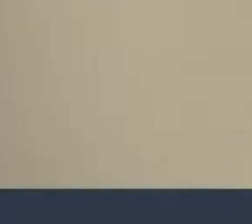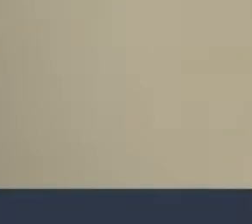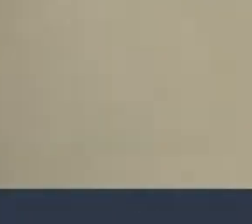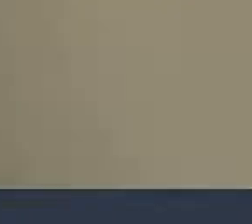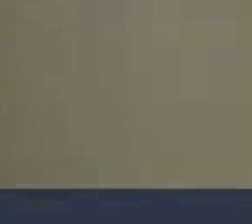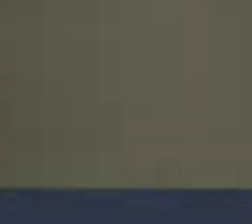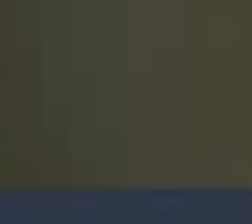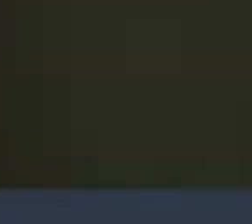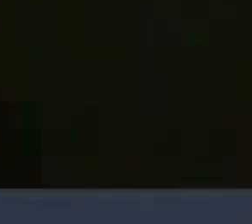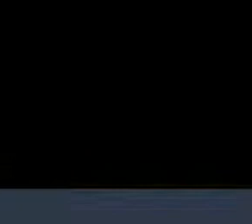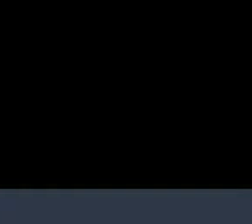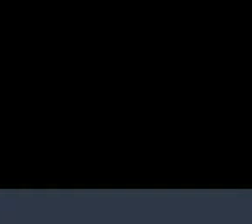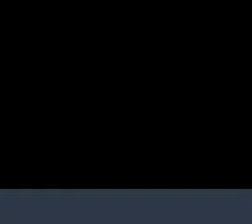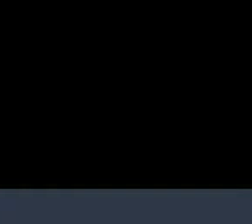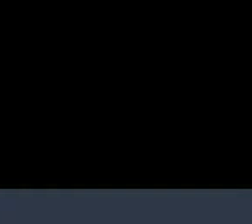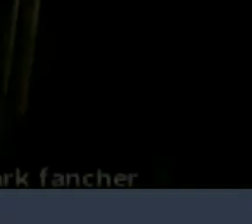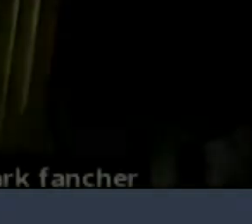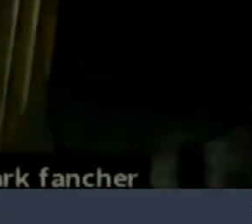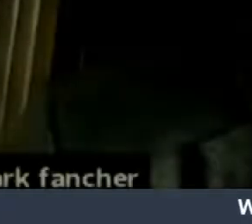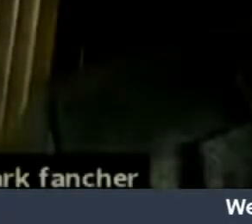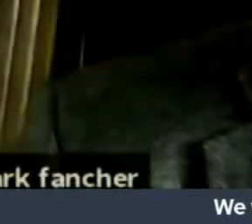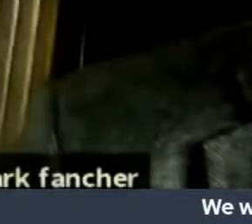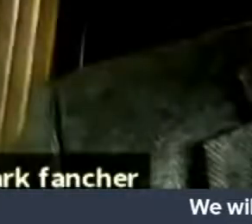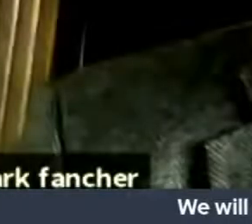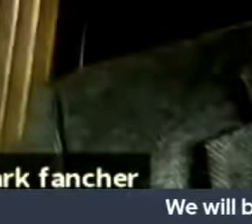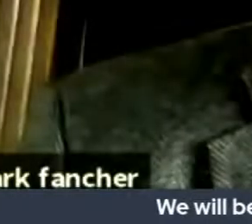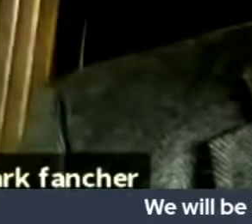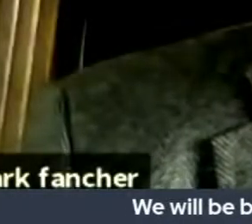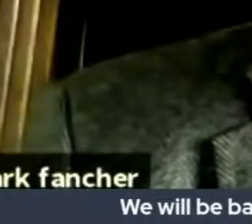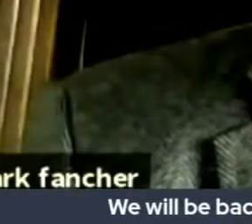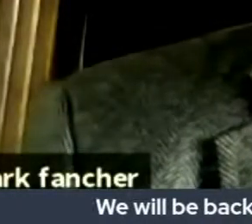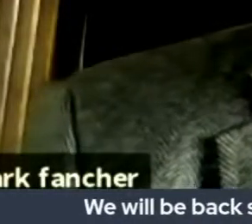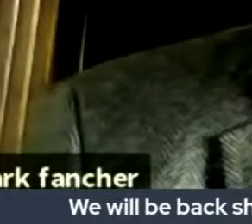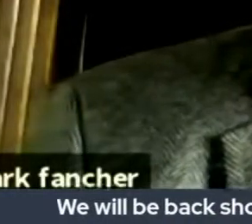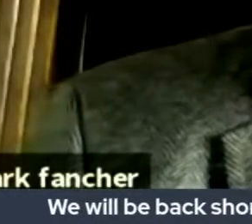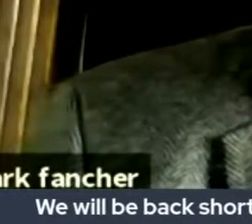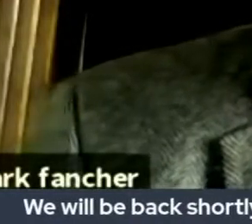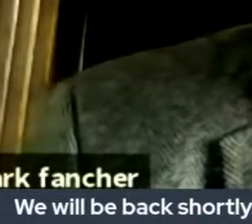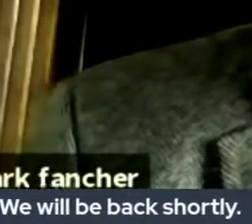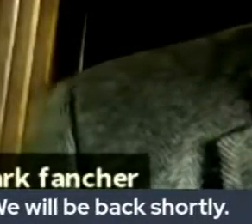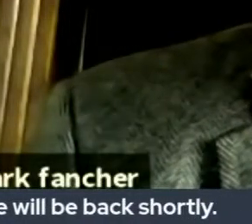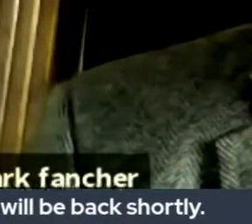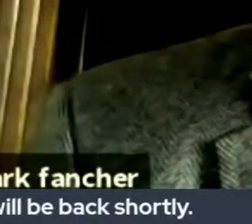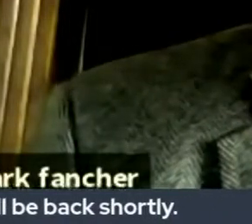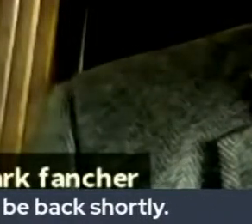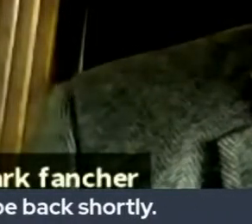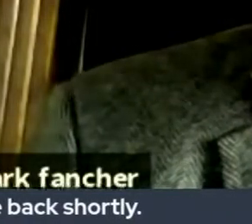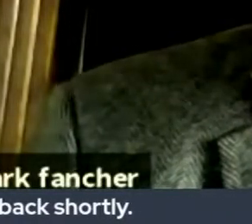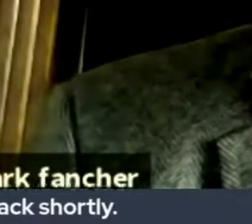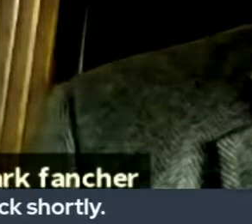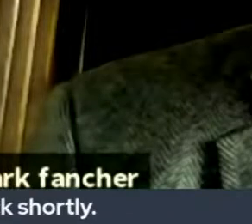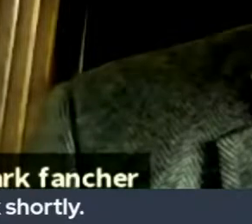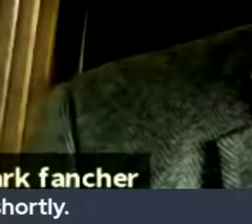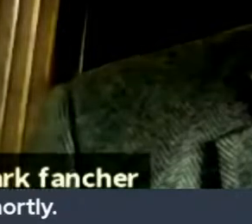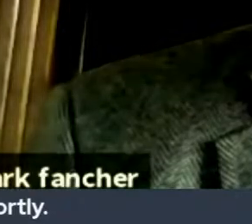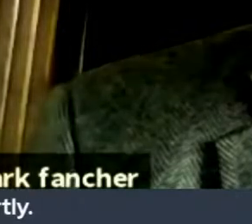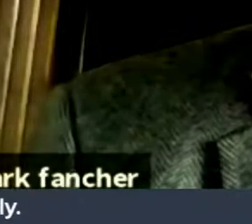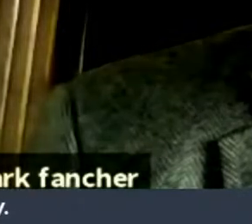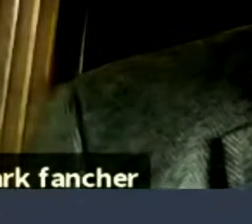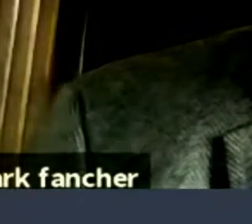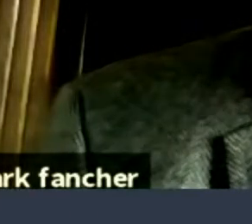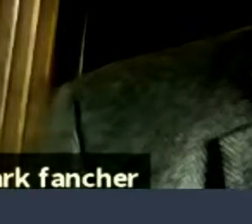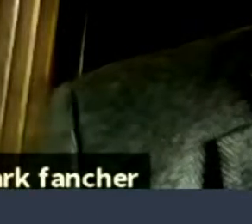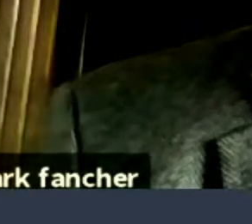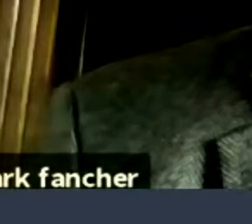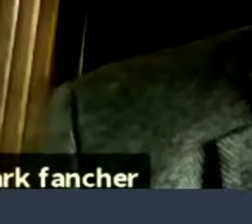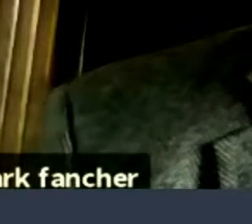you. My name is Mark Fancher. I'm the staff attorney for the Racial Justice Project of the ACLU of Michigan.